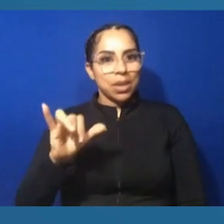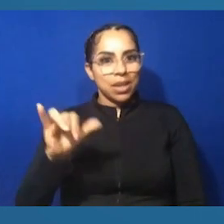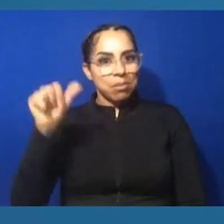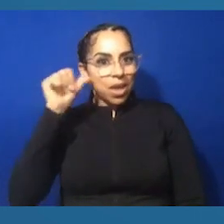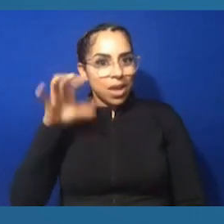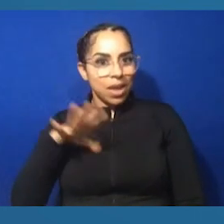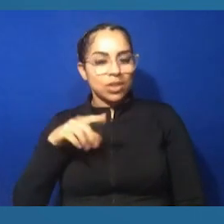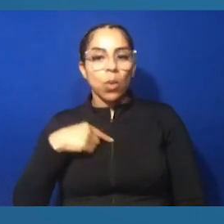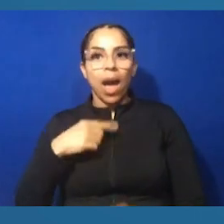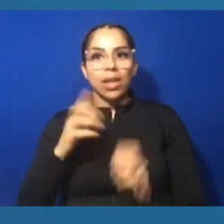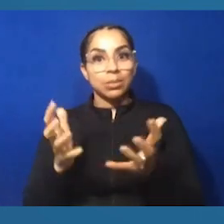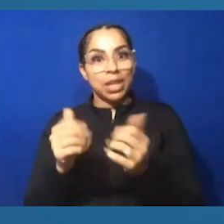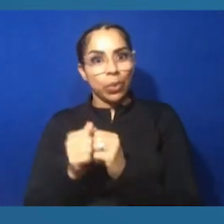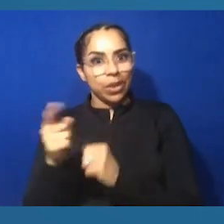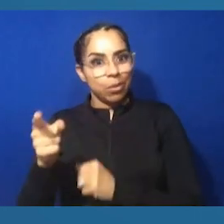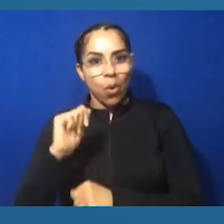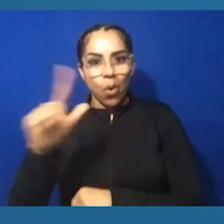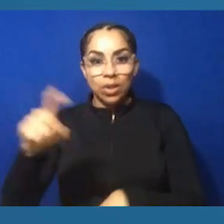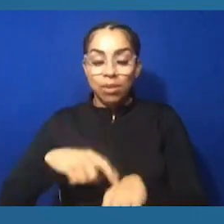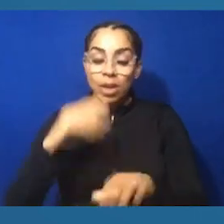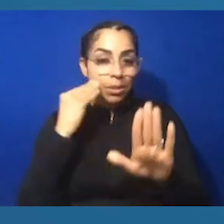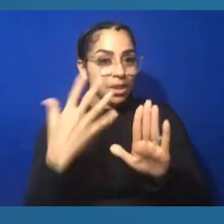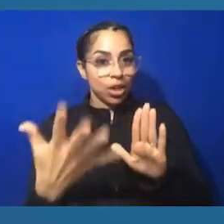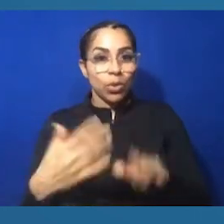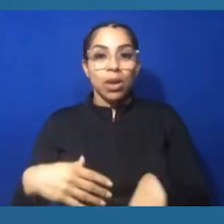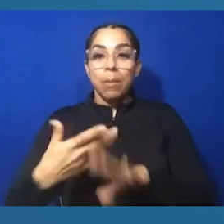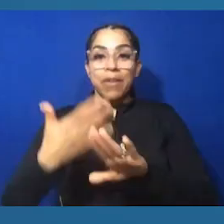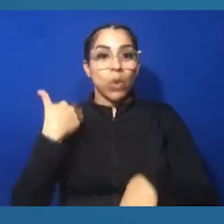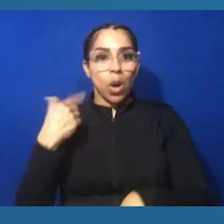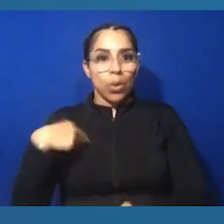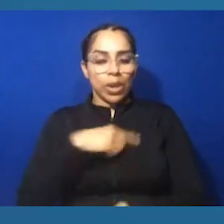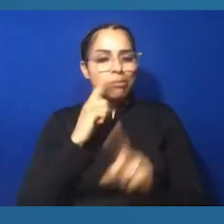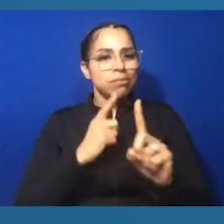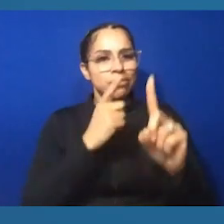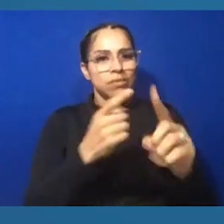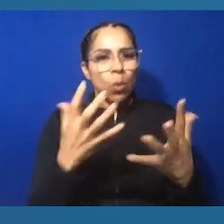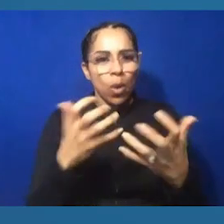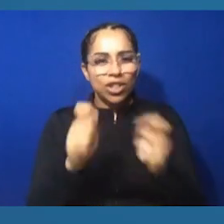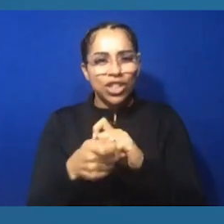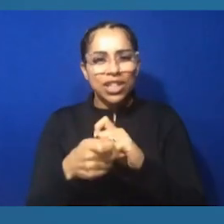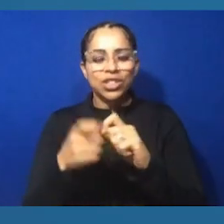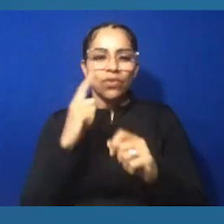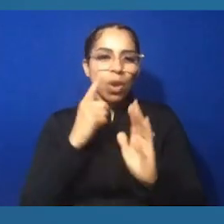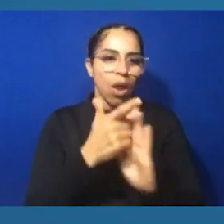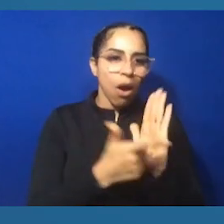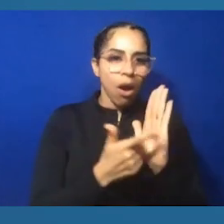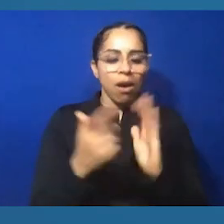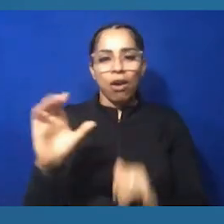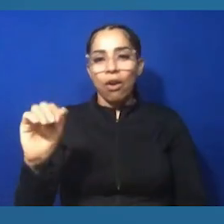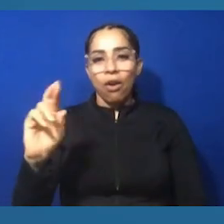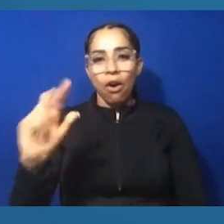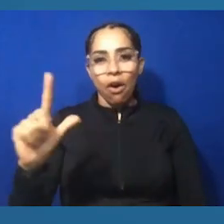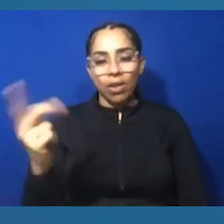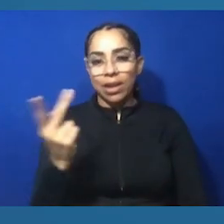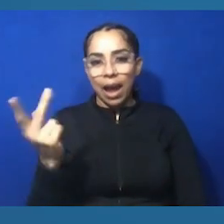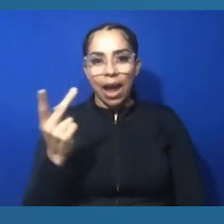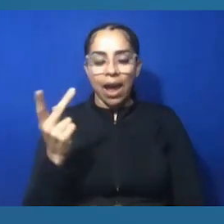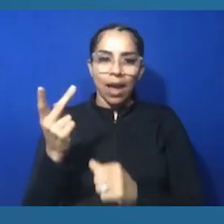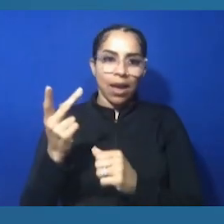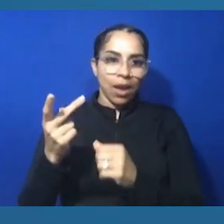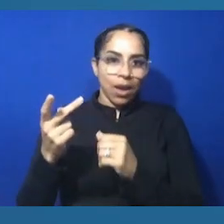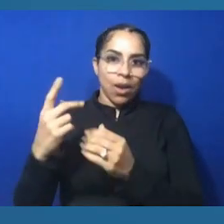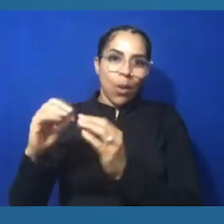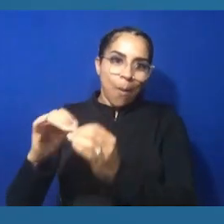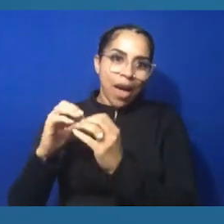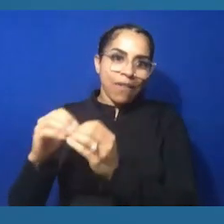time. And let me tell you, long before we were trying to have these changes on discovery and everything else, Carl and I go back and forth on criminal justice all